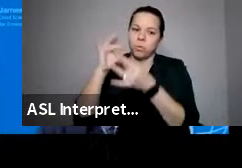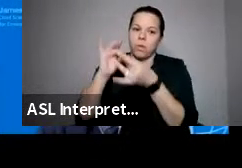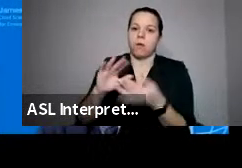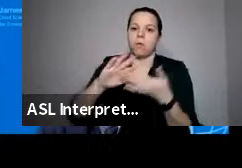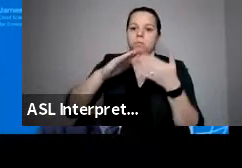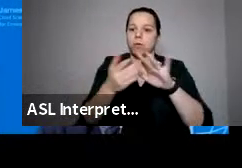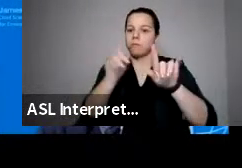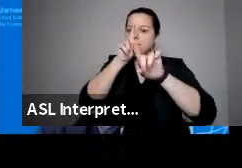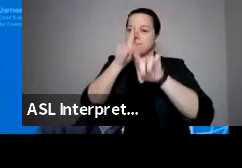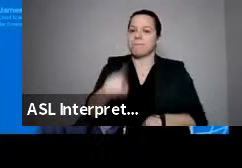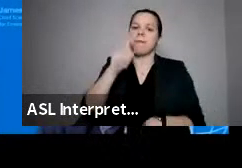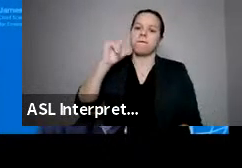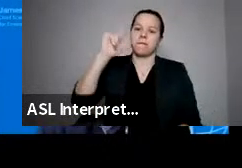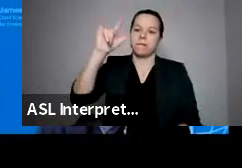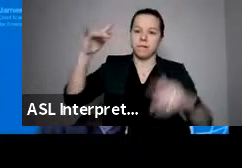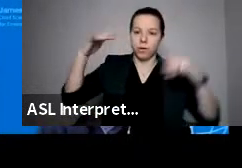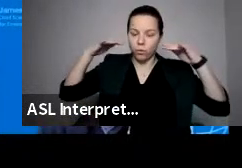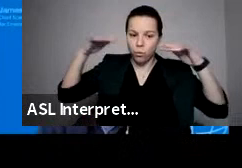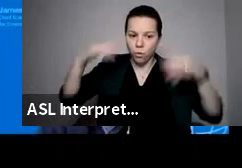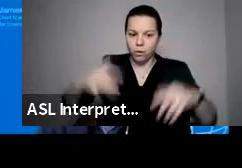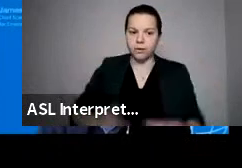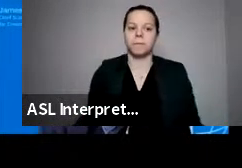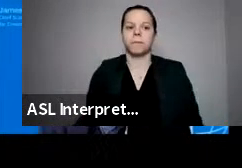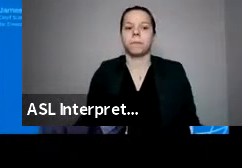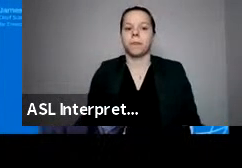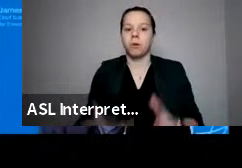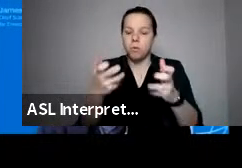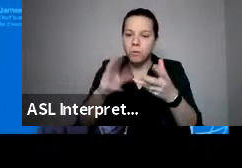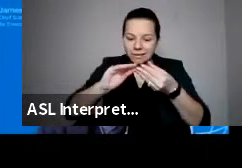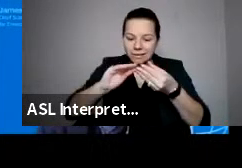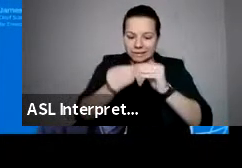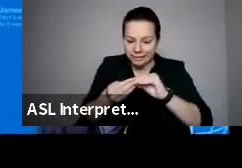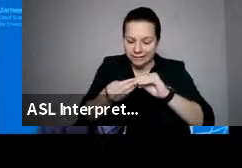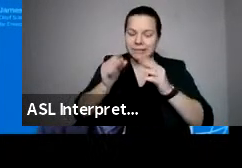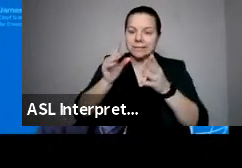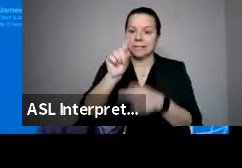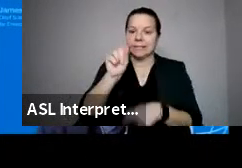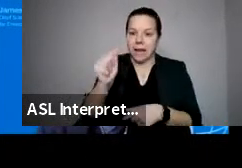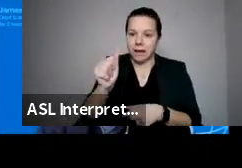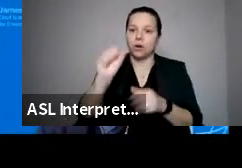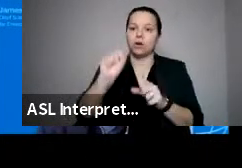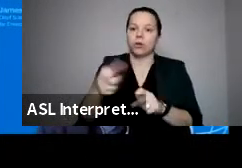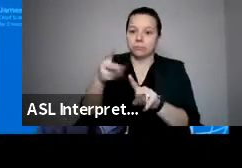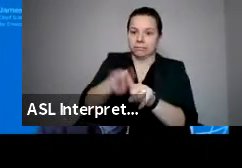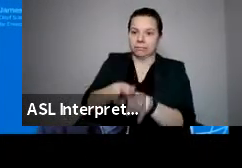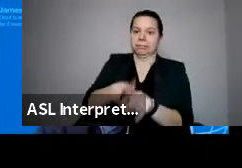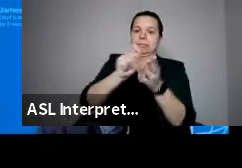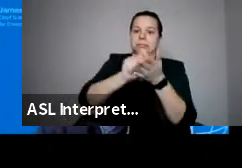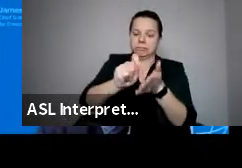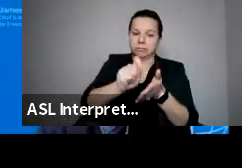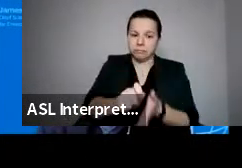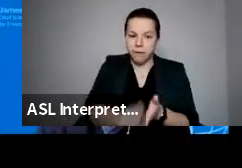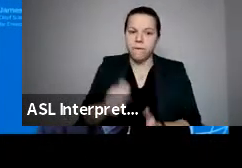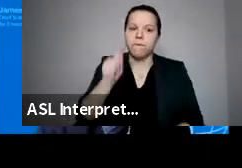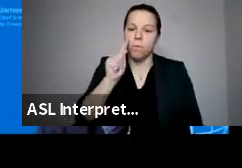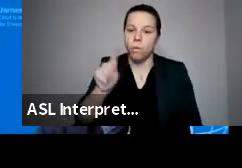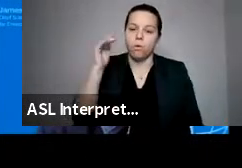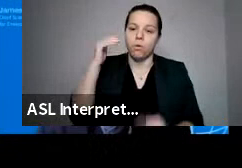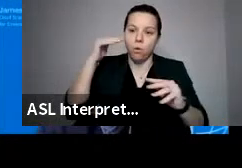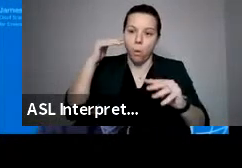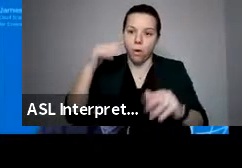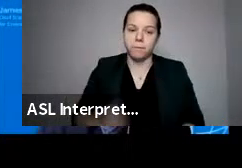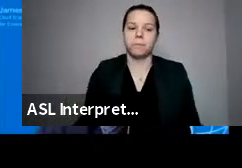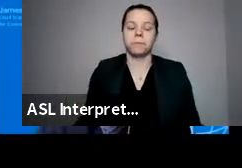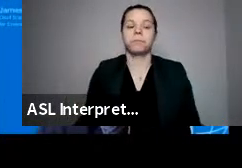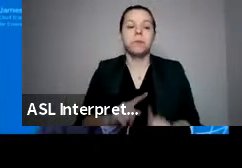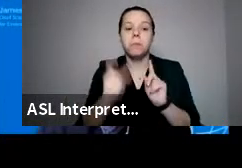to aircraft noise. We wanted quantitative data that we could look to for this. But it's important for all of